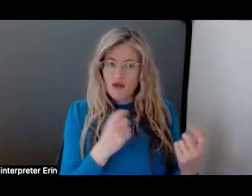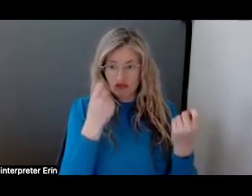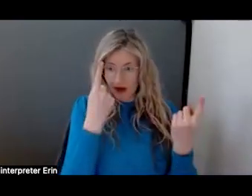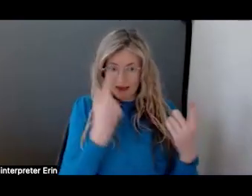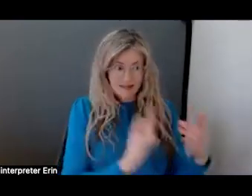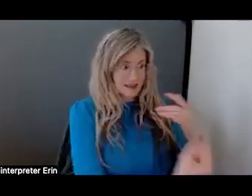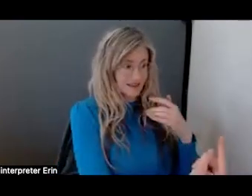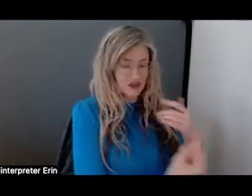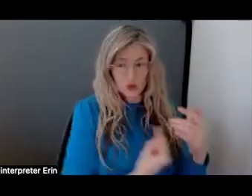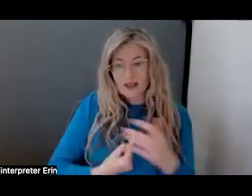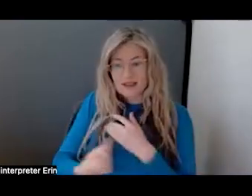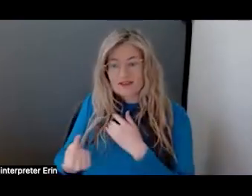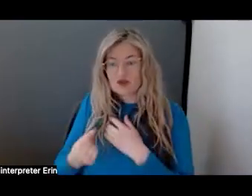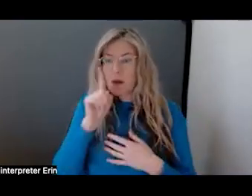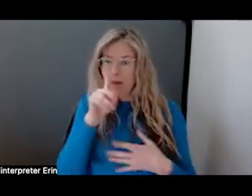community sharing